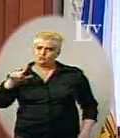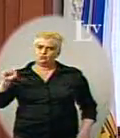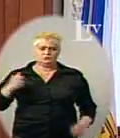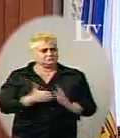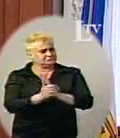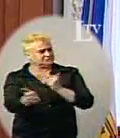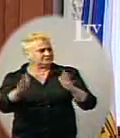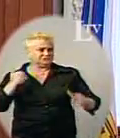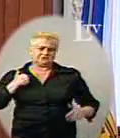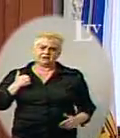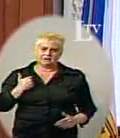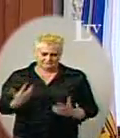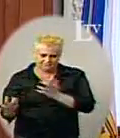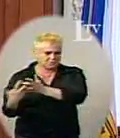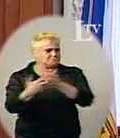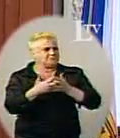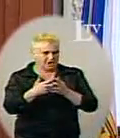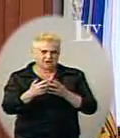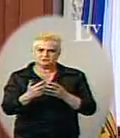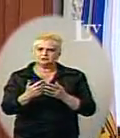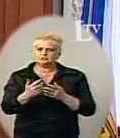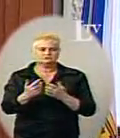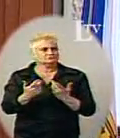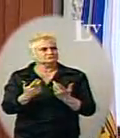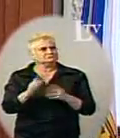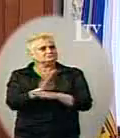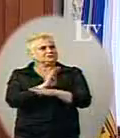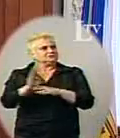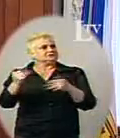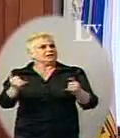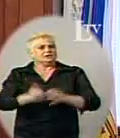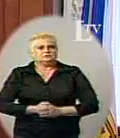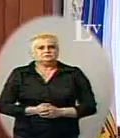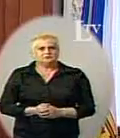to adapt to the demands of today and tomorrow.